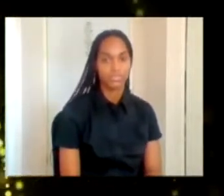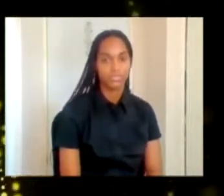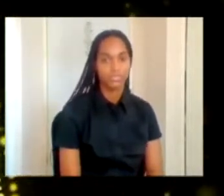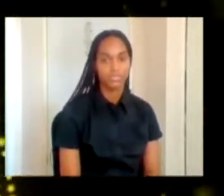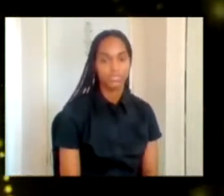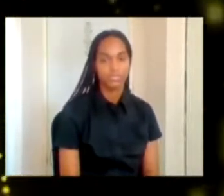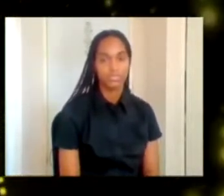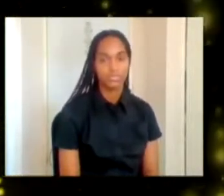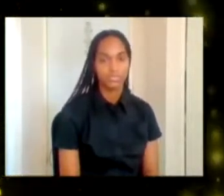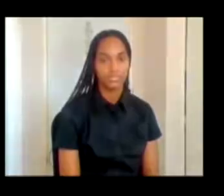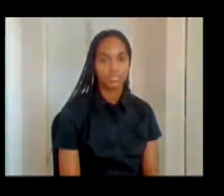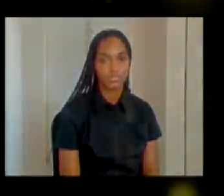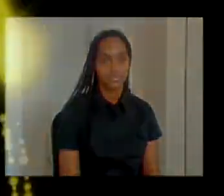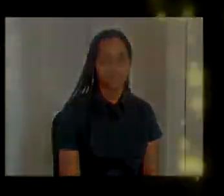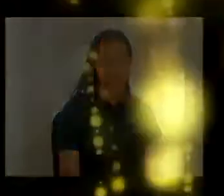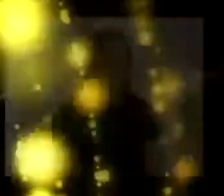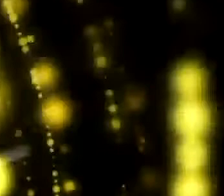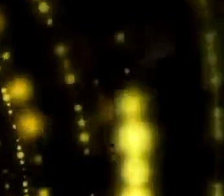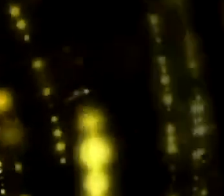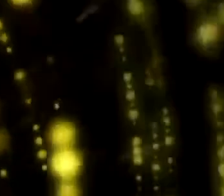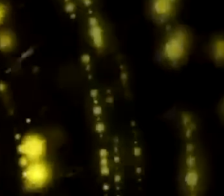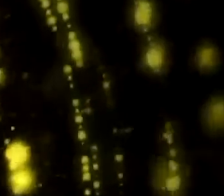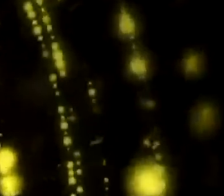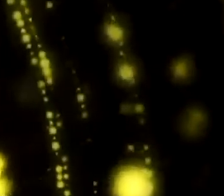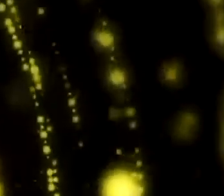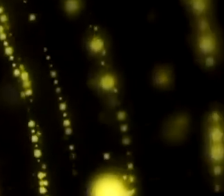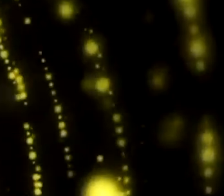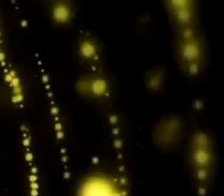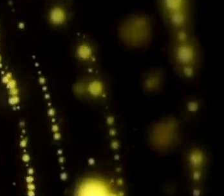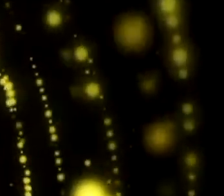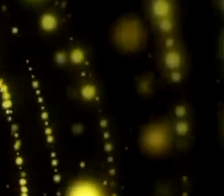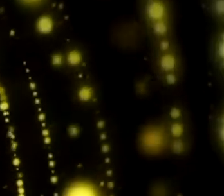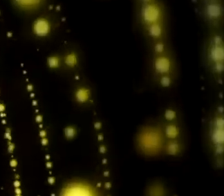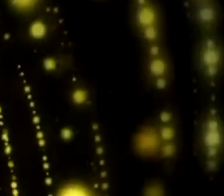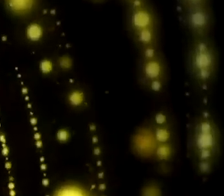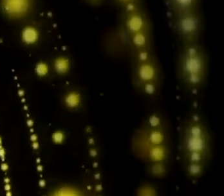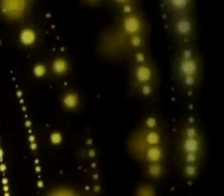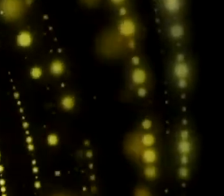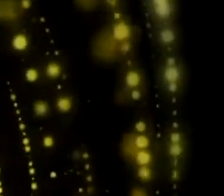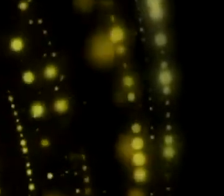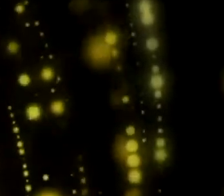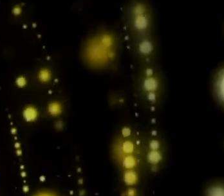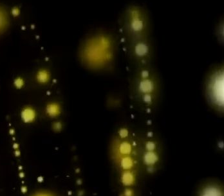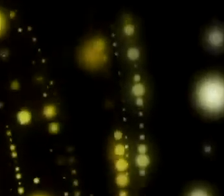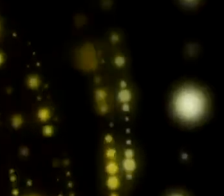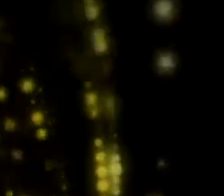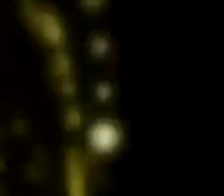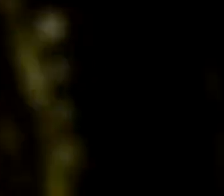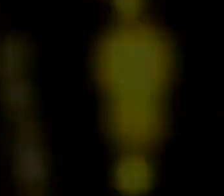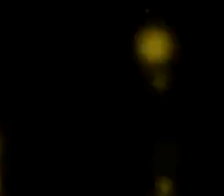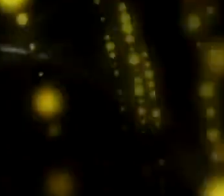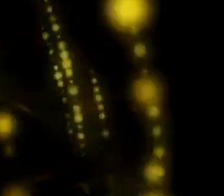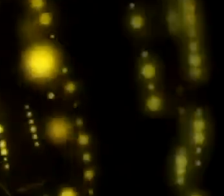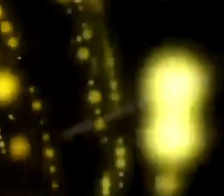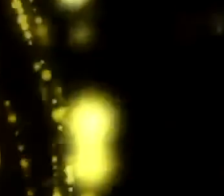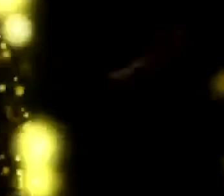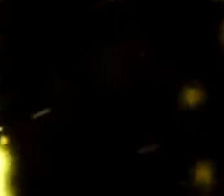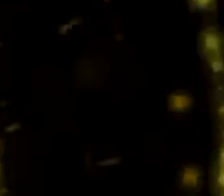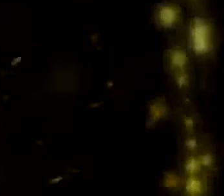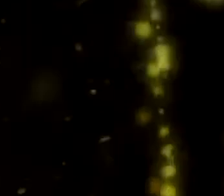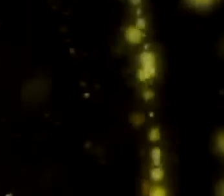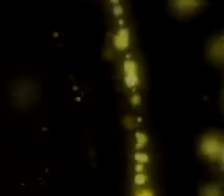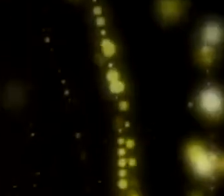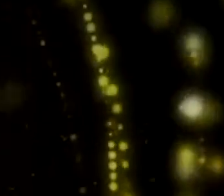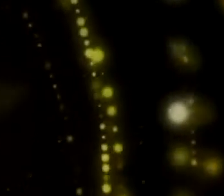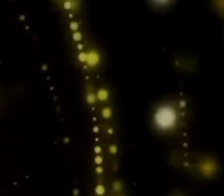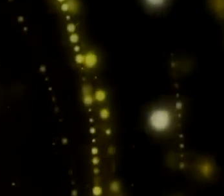Yeah. No, I mean, this is one of my most favorite slides. So I just don't want to miss the chance to explain this